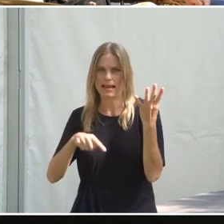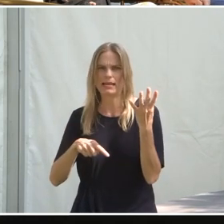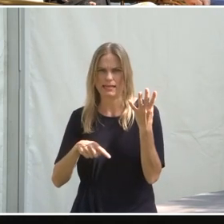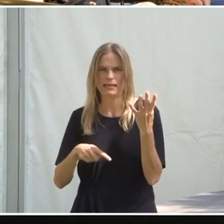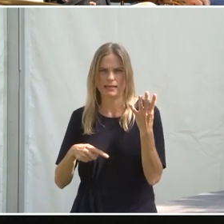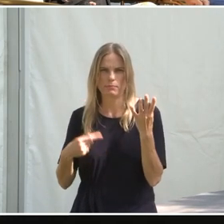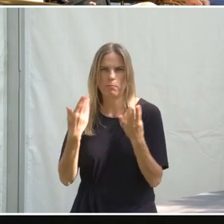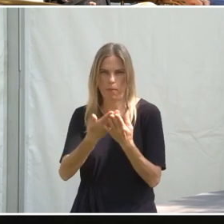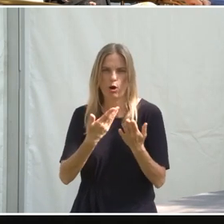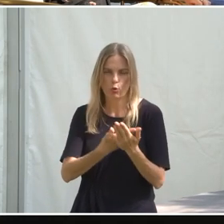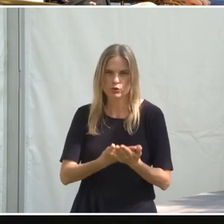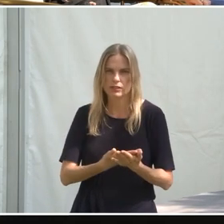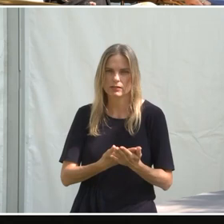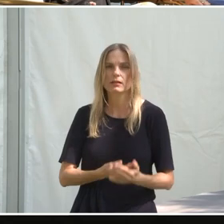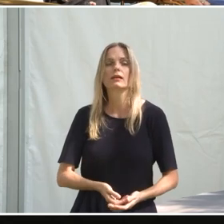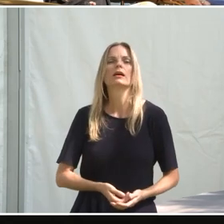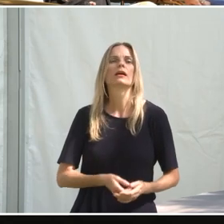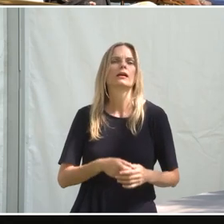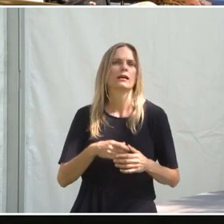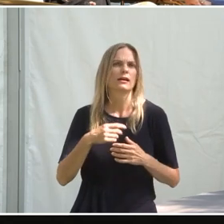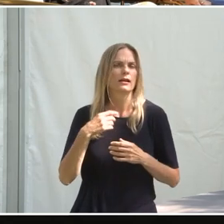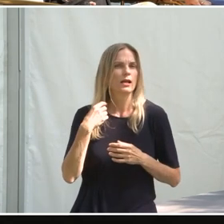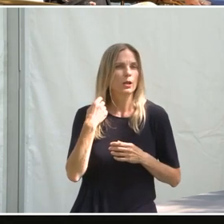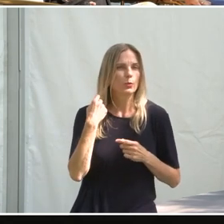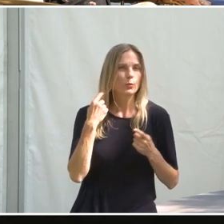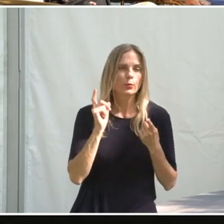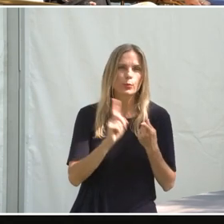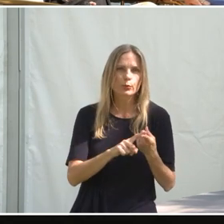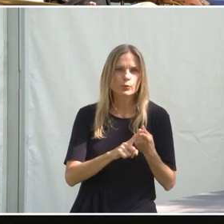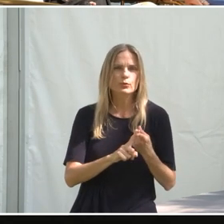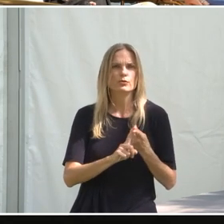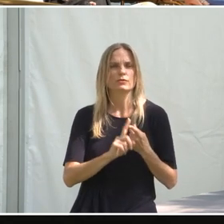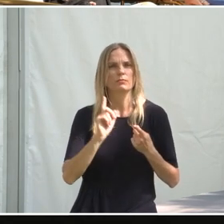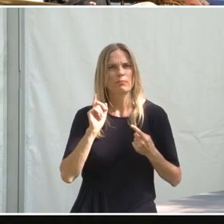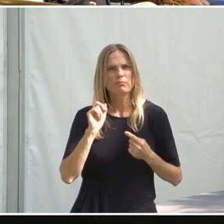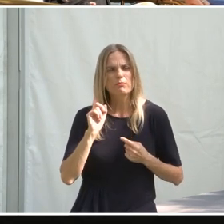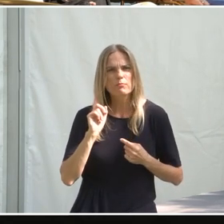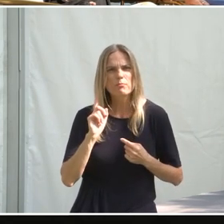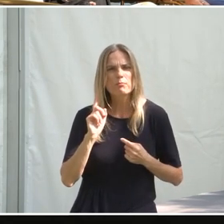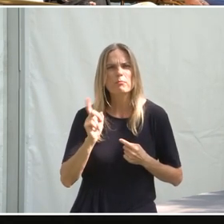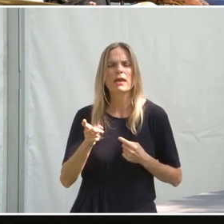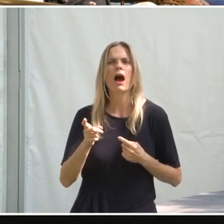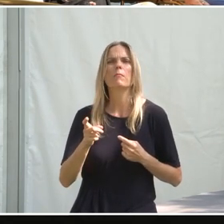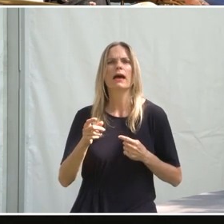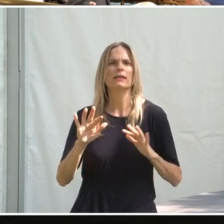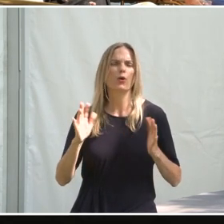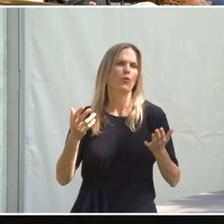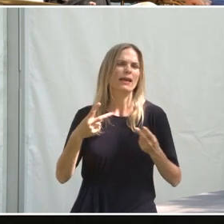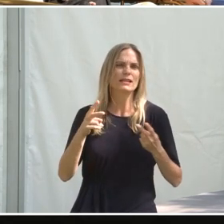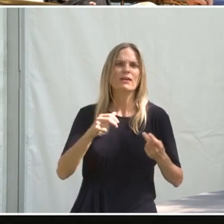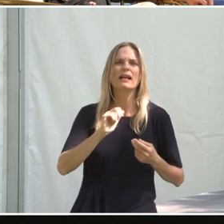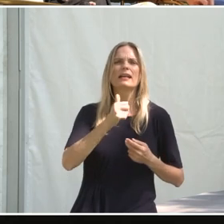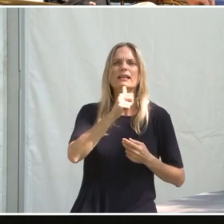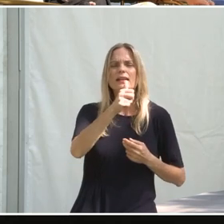commented on all of them. A, we need to challenge the ideals around the good